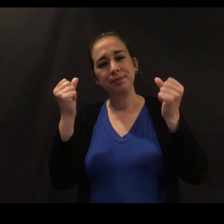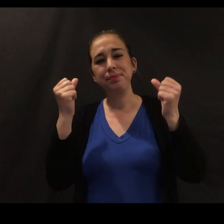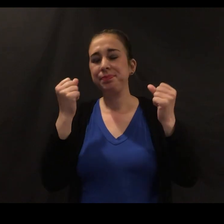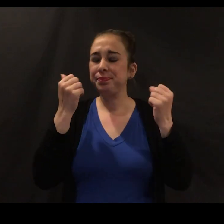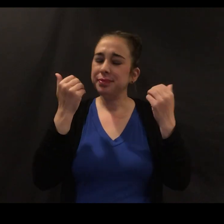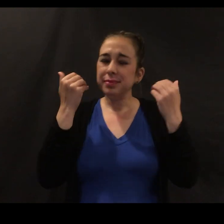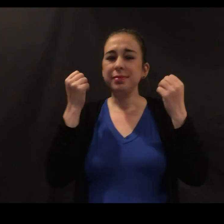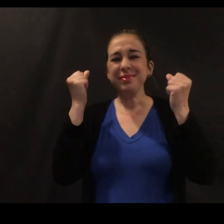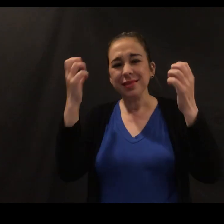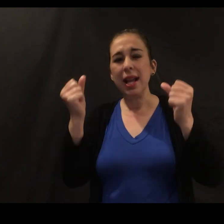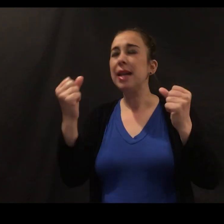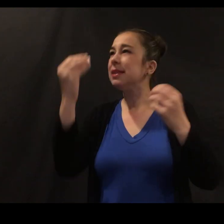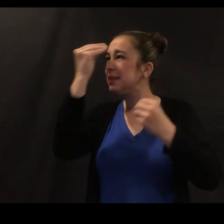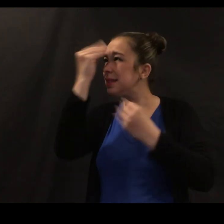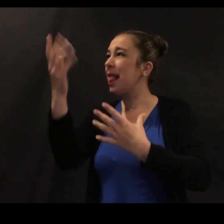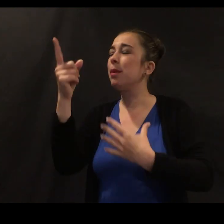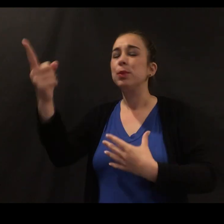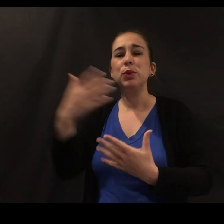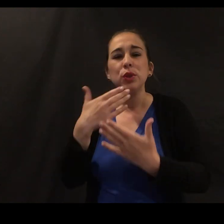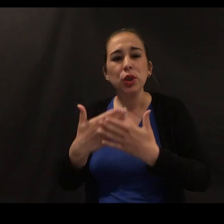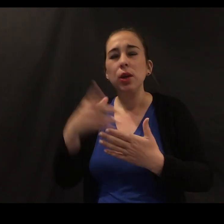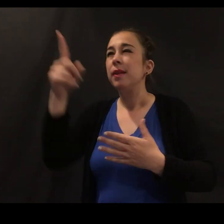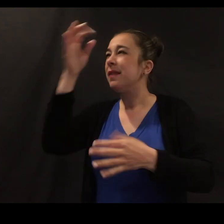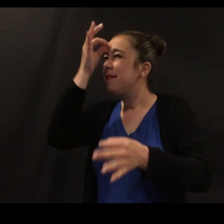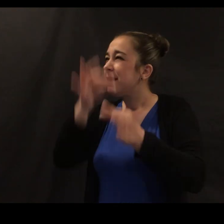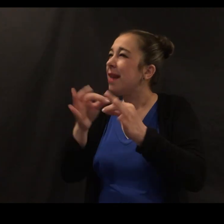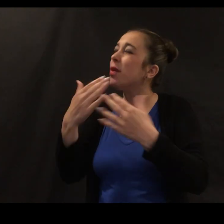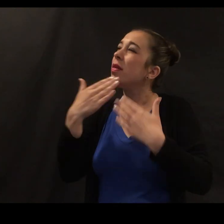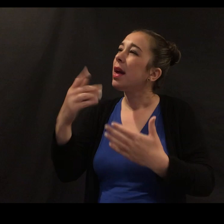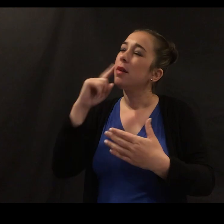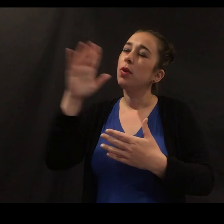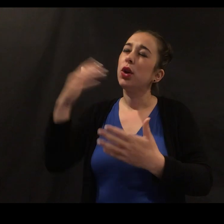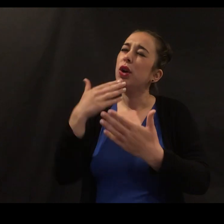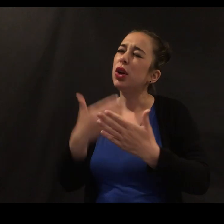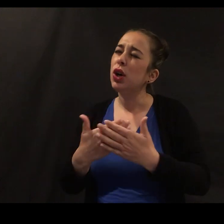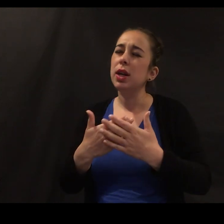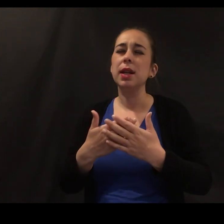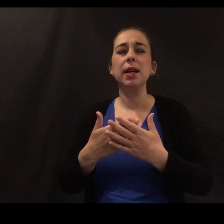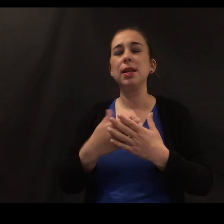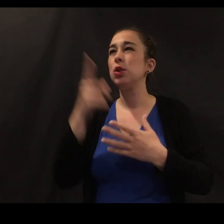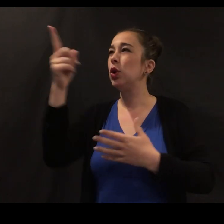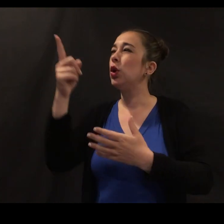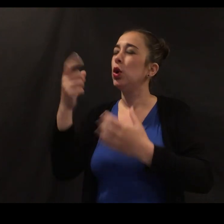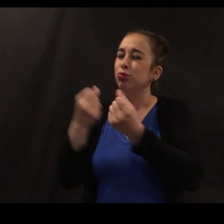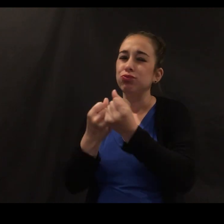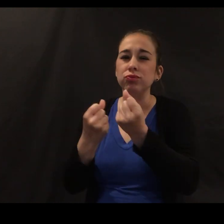tell him, Lord, thank you for your faithfulness. Thank you for your goodness. Thank you, Lord, that you get me through.